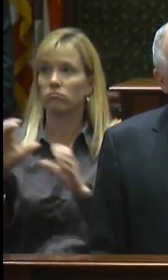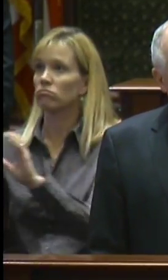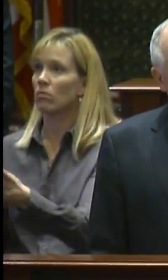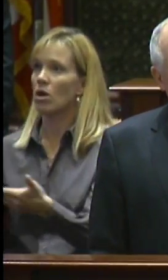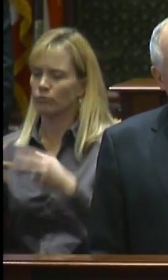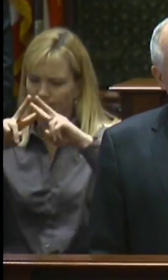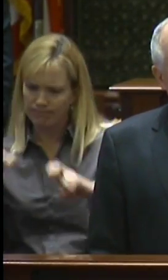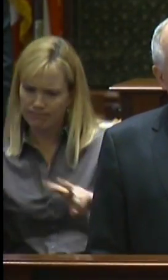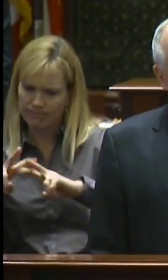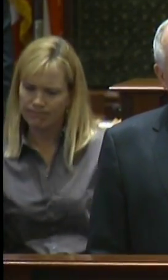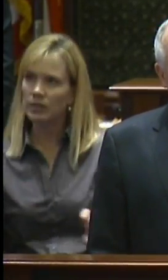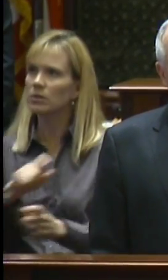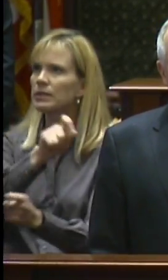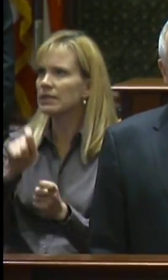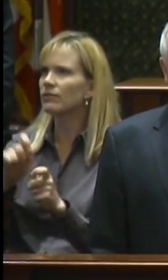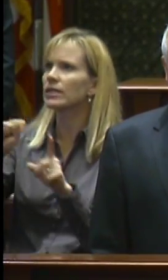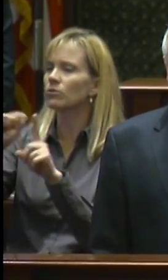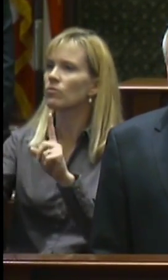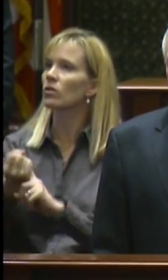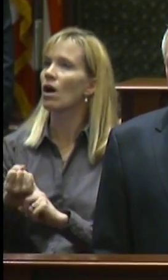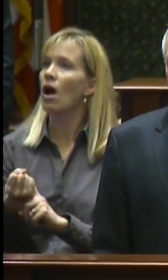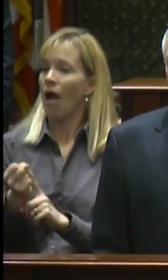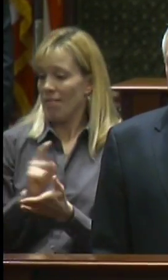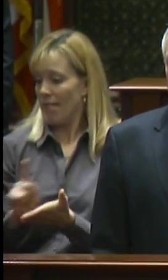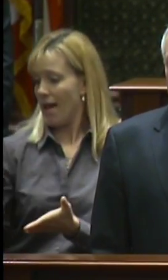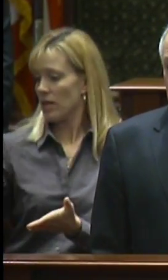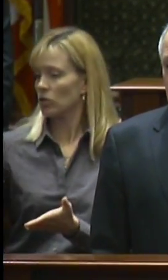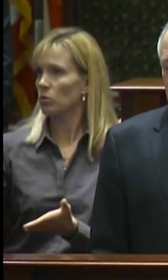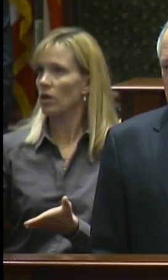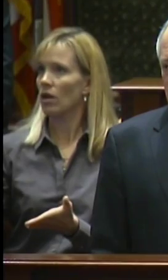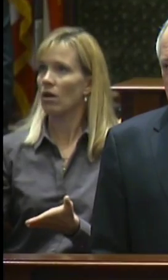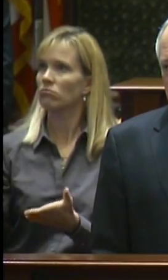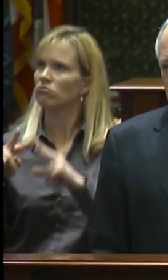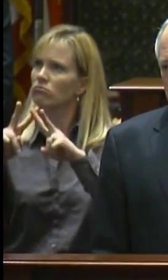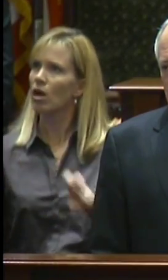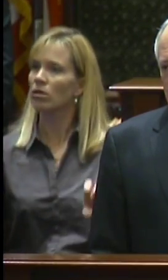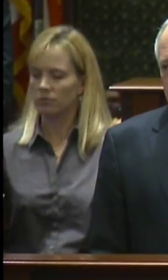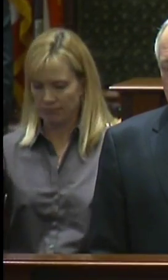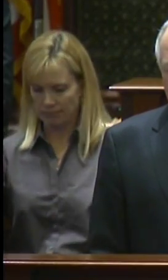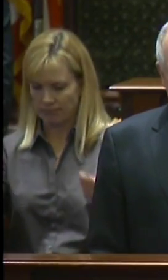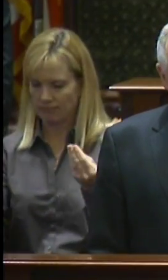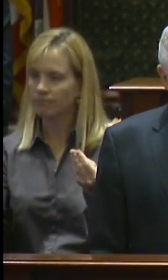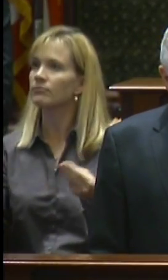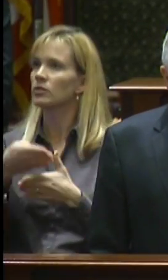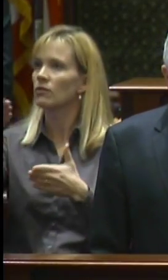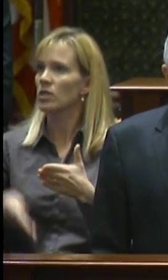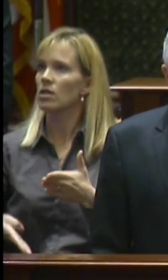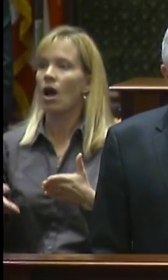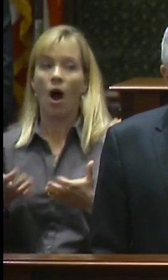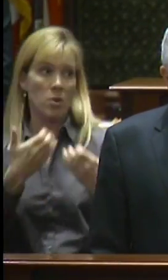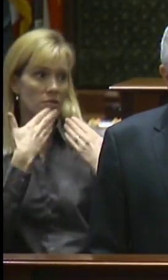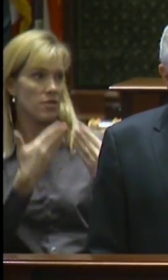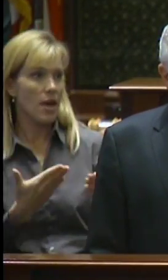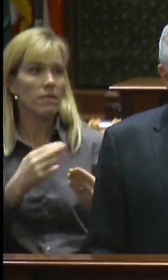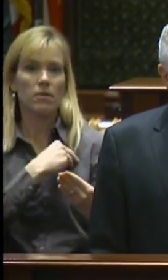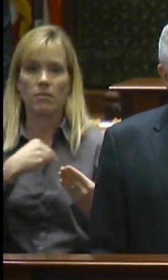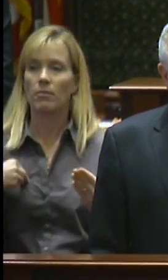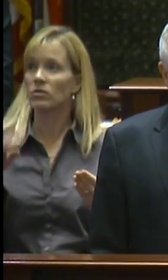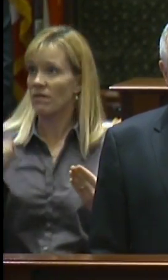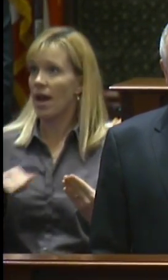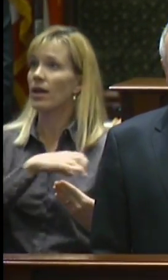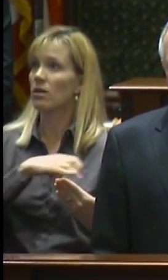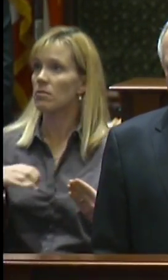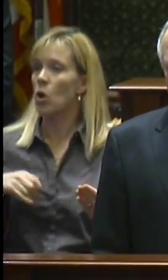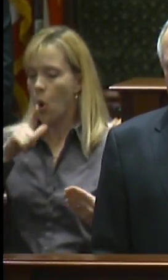to analyze a particular matter. And last week, that analysis was complete. I do want to thank the members of that